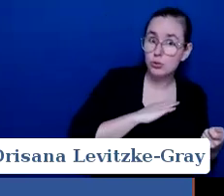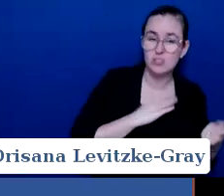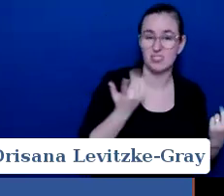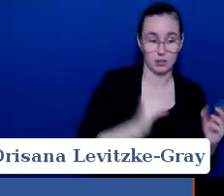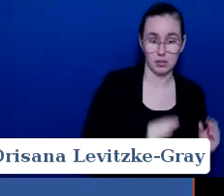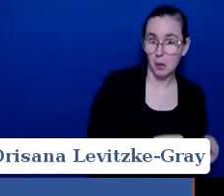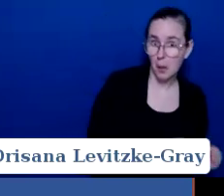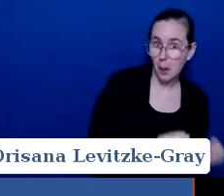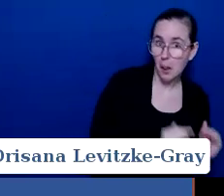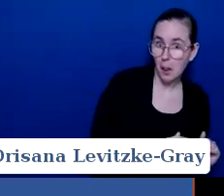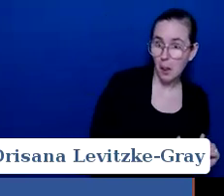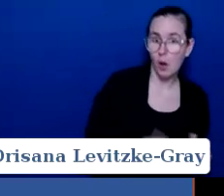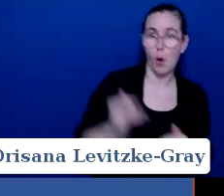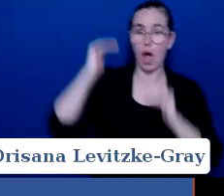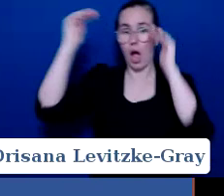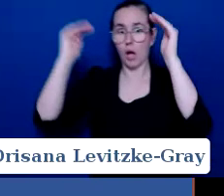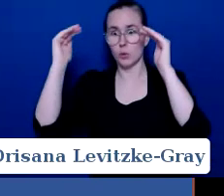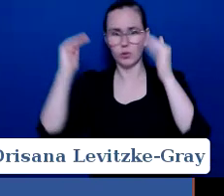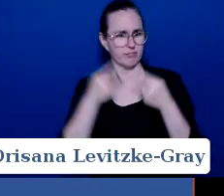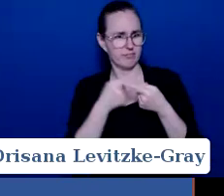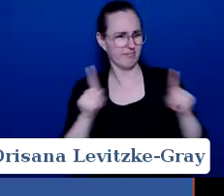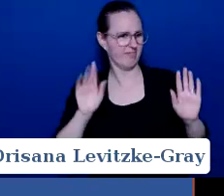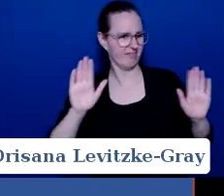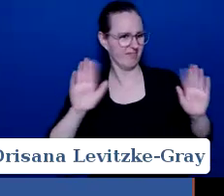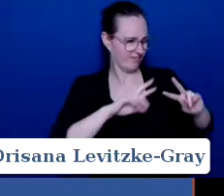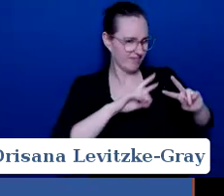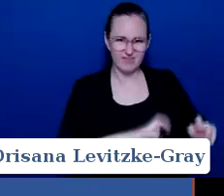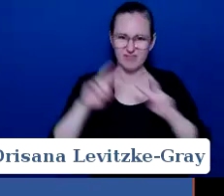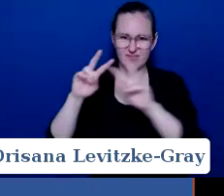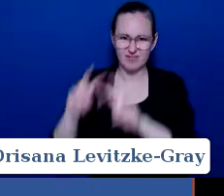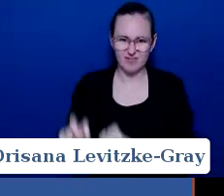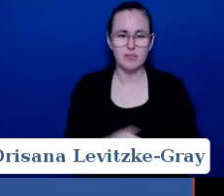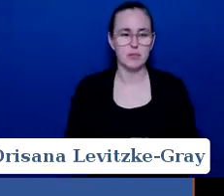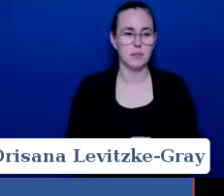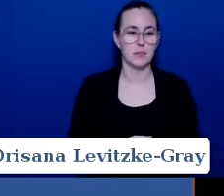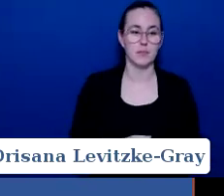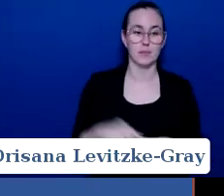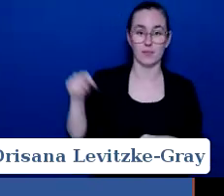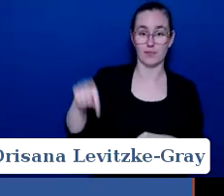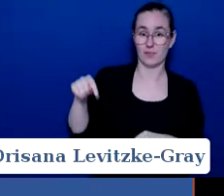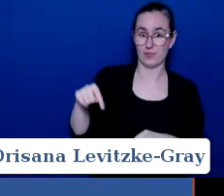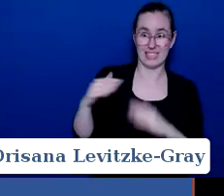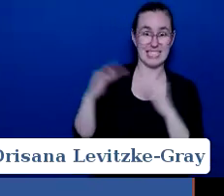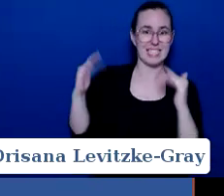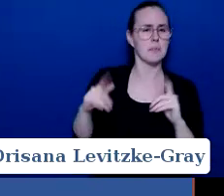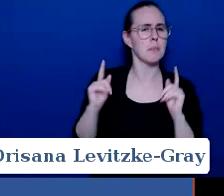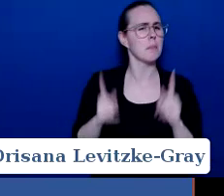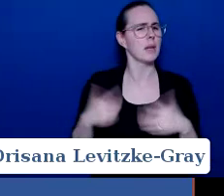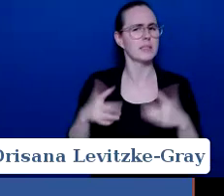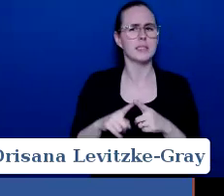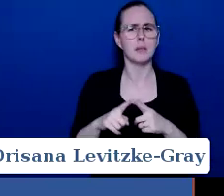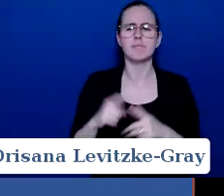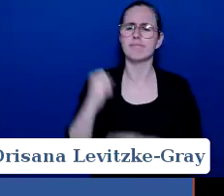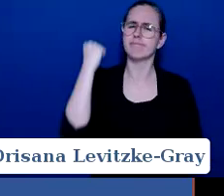you do that, it has to be reliable, mitigating the risk of fraud, being accountable and transparent so that